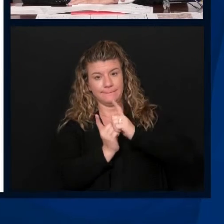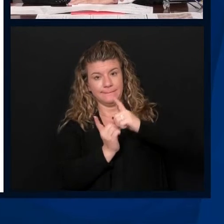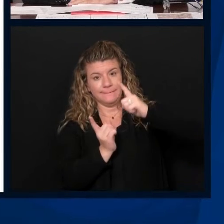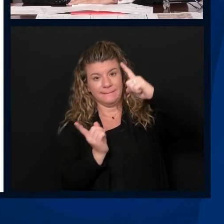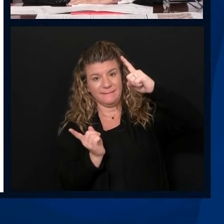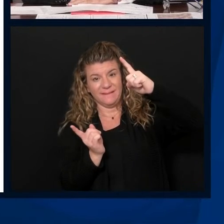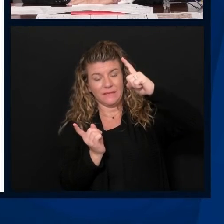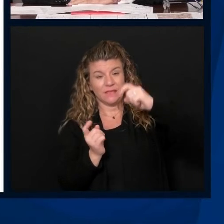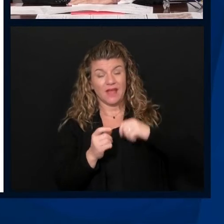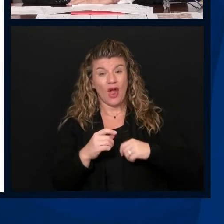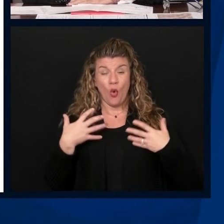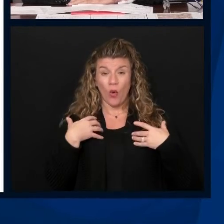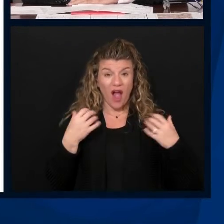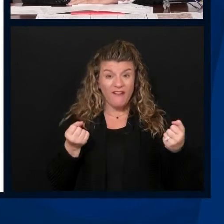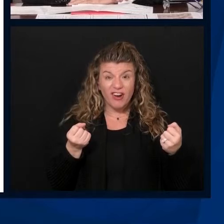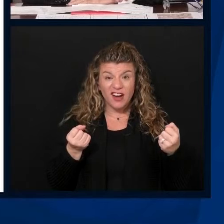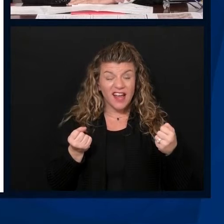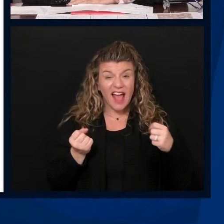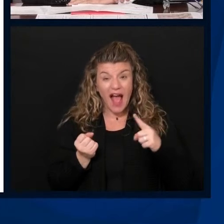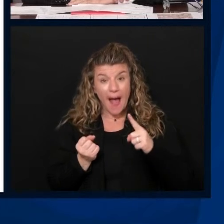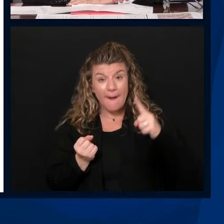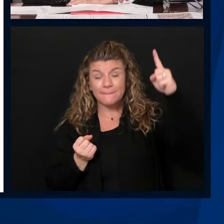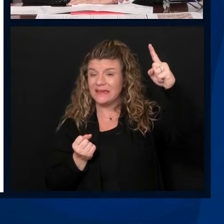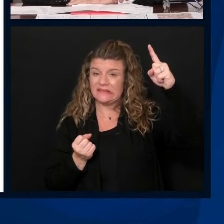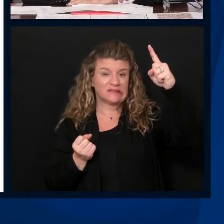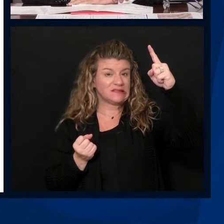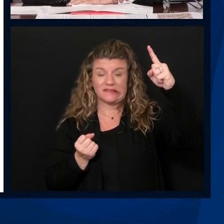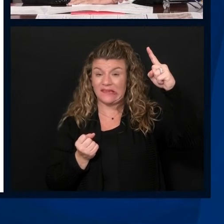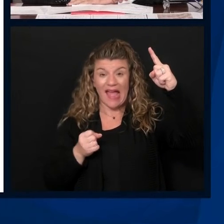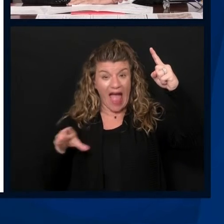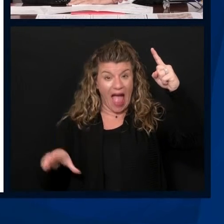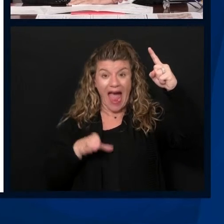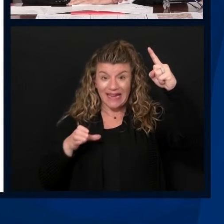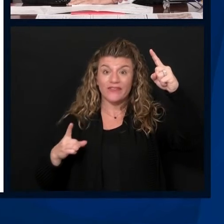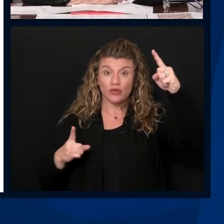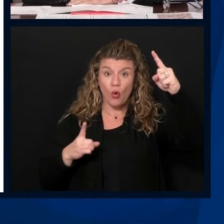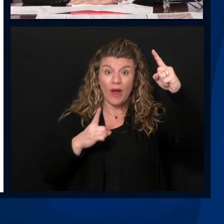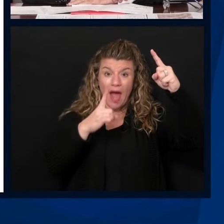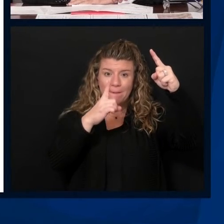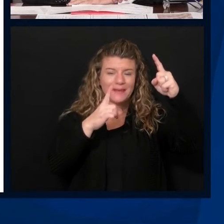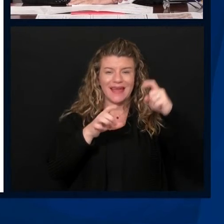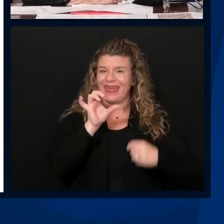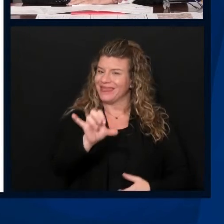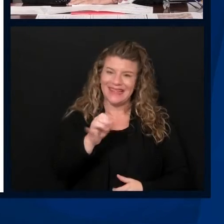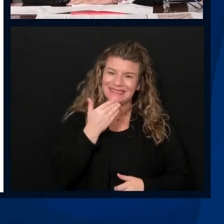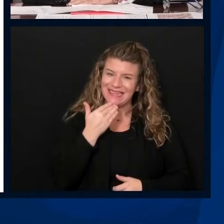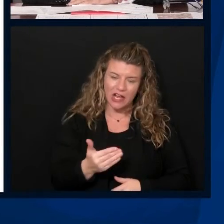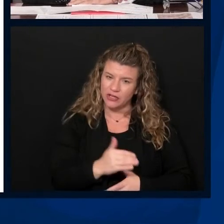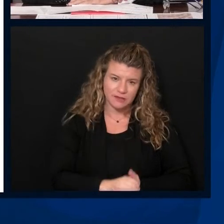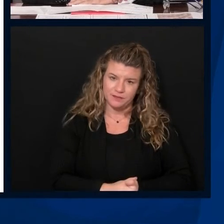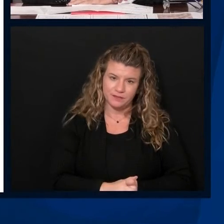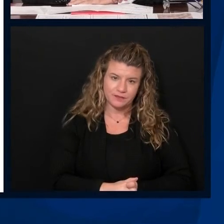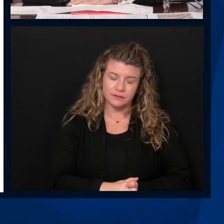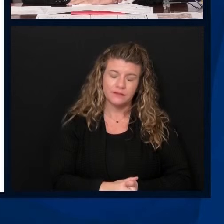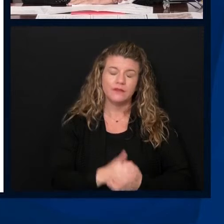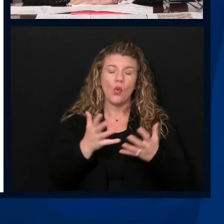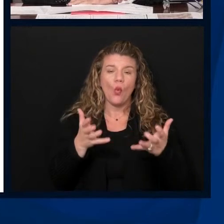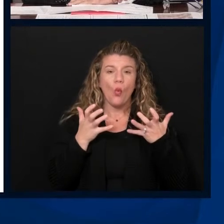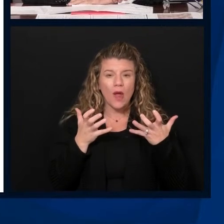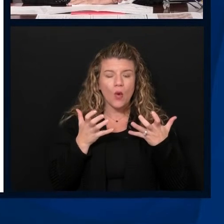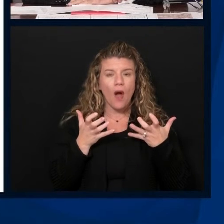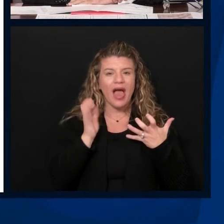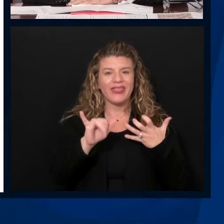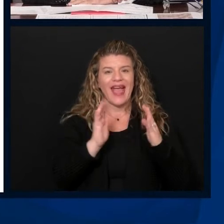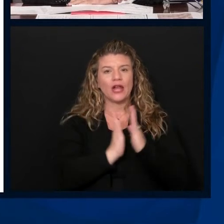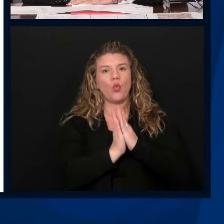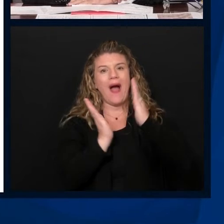surely not going up as fast as the actives are, and that's not good. We want that to